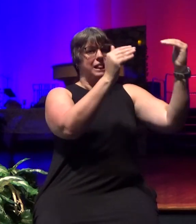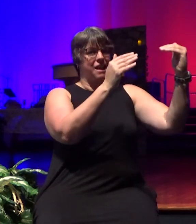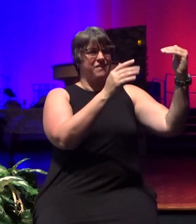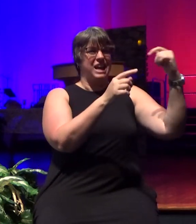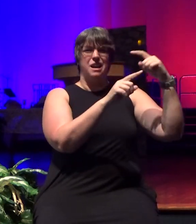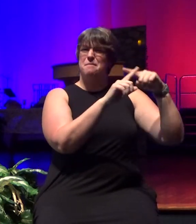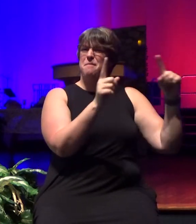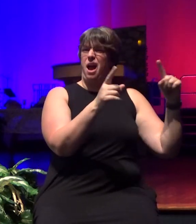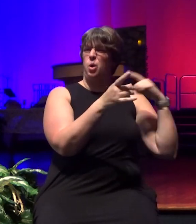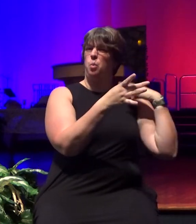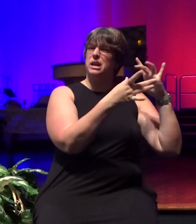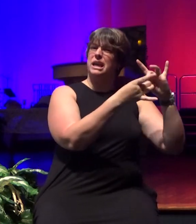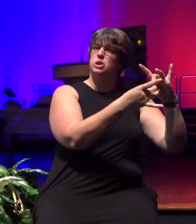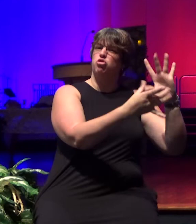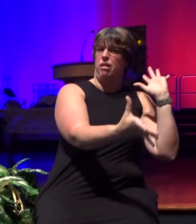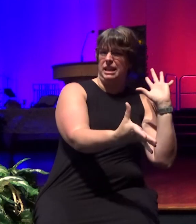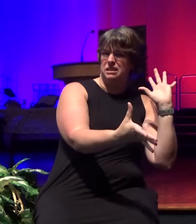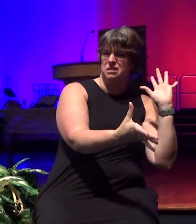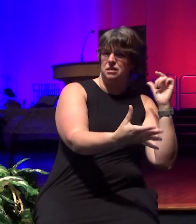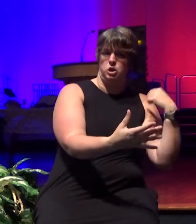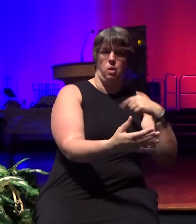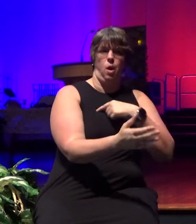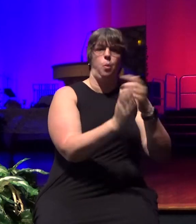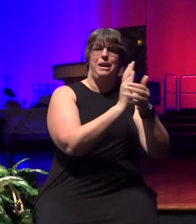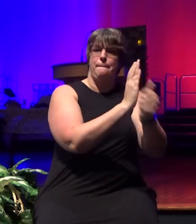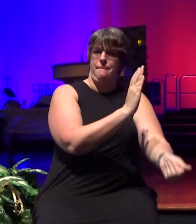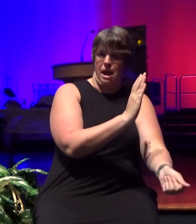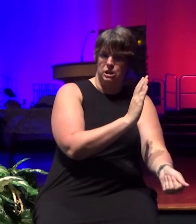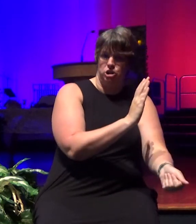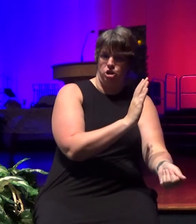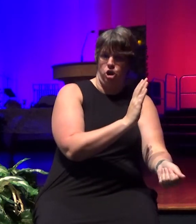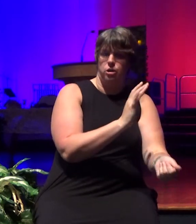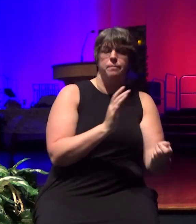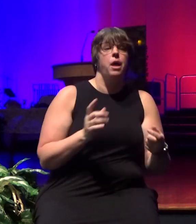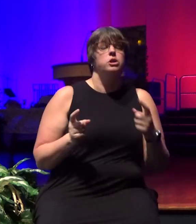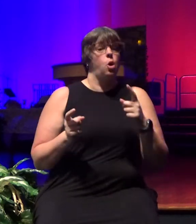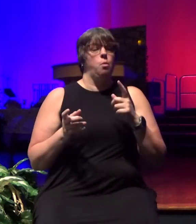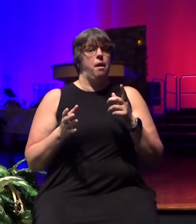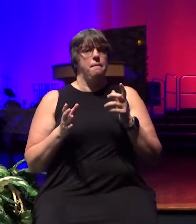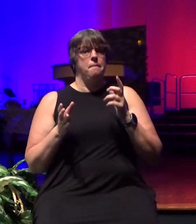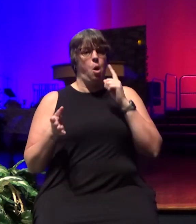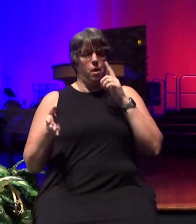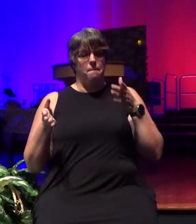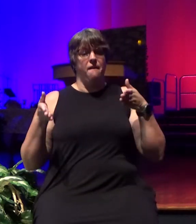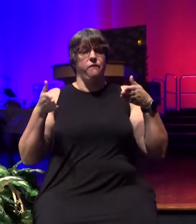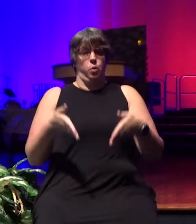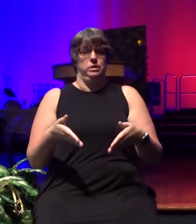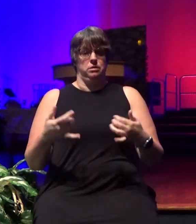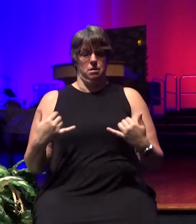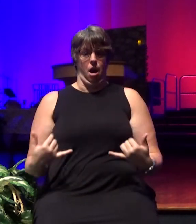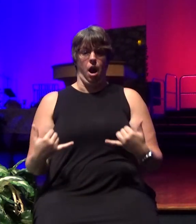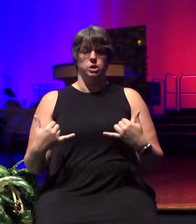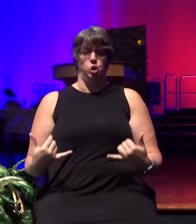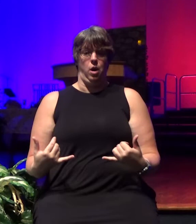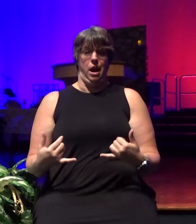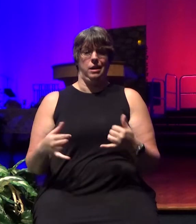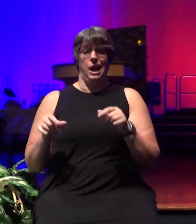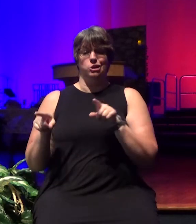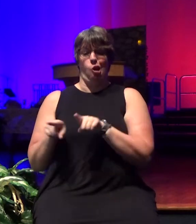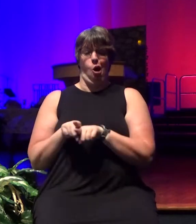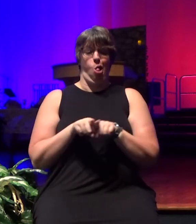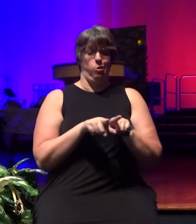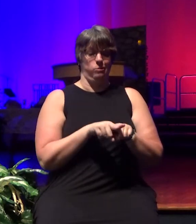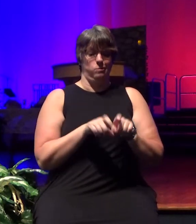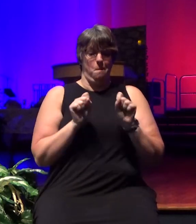them on our own without that assistance. But what I want to focus on today is how it's also possible that we attach ourselves to that which